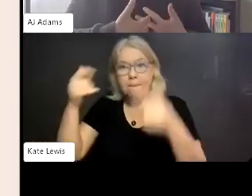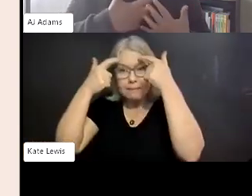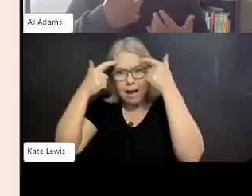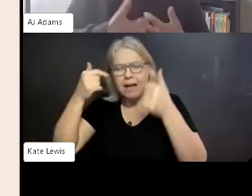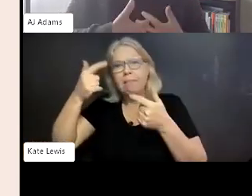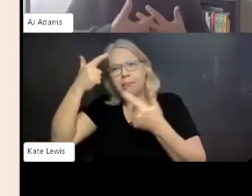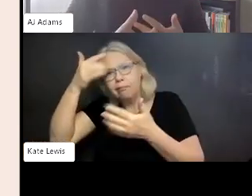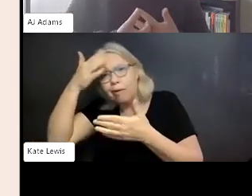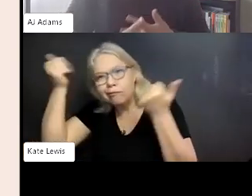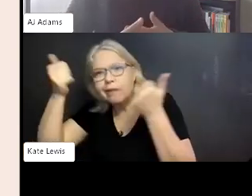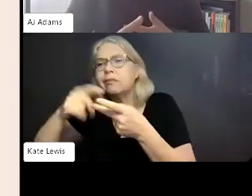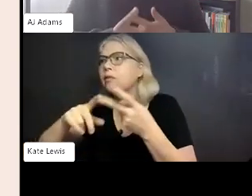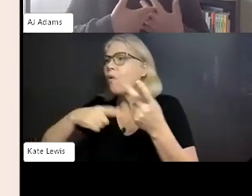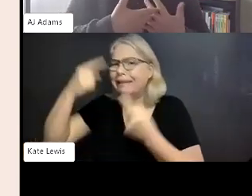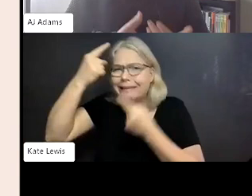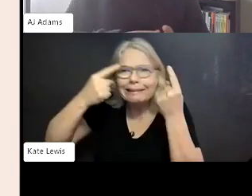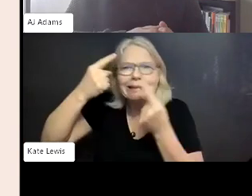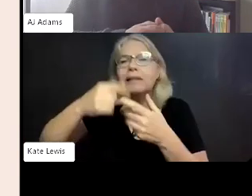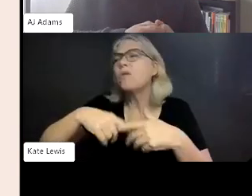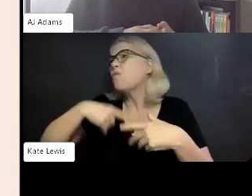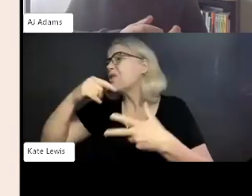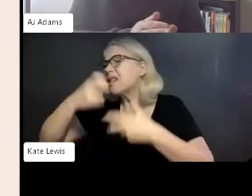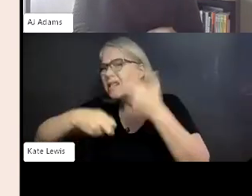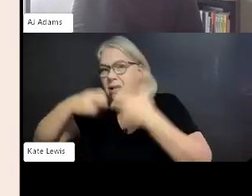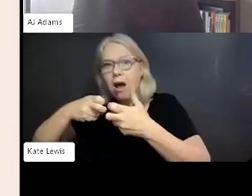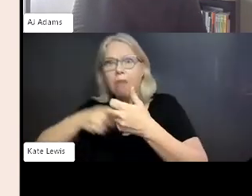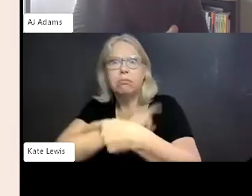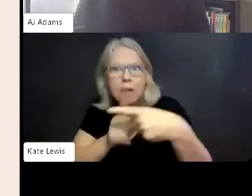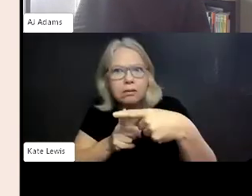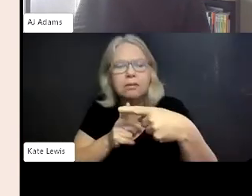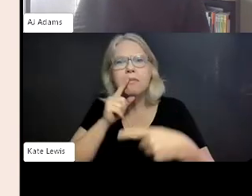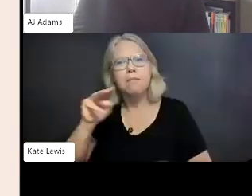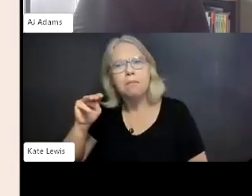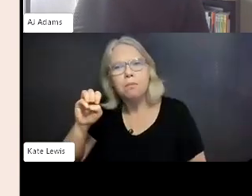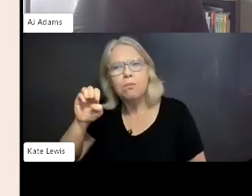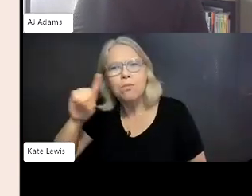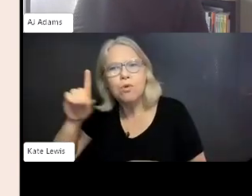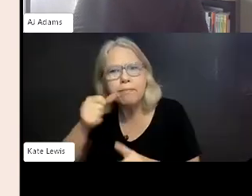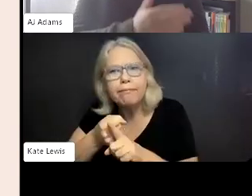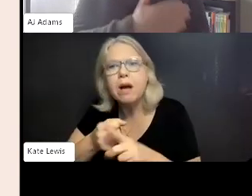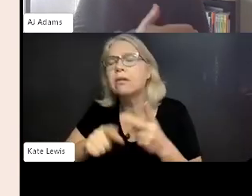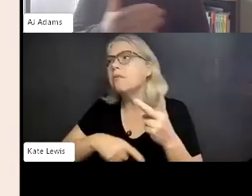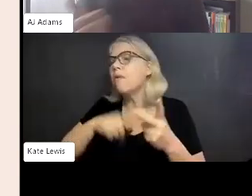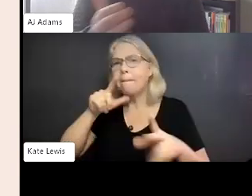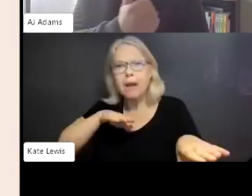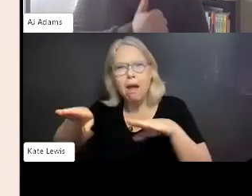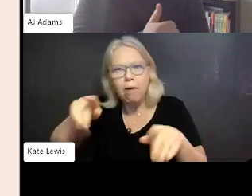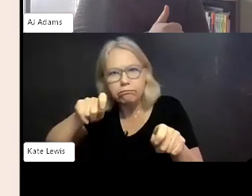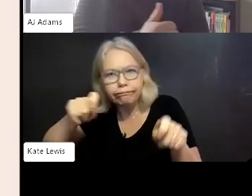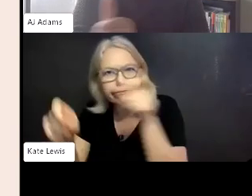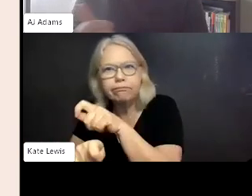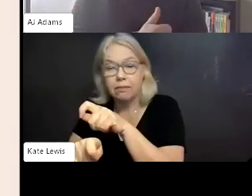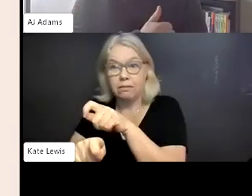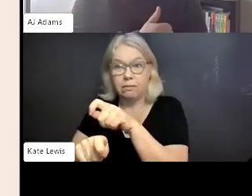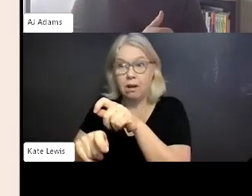memory loss, difficulties of thinking, problem solving, or mood and behavior, dementia usually presents itself in individuals over time, meaning